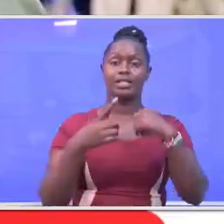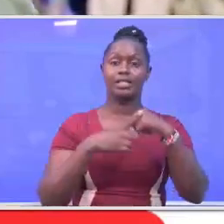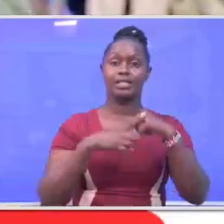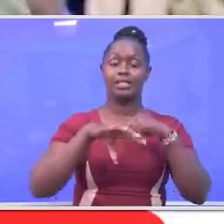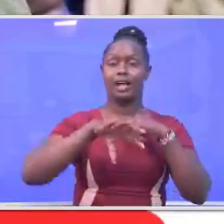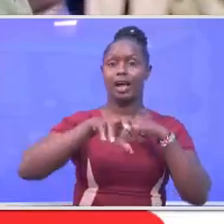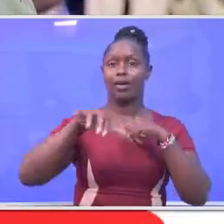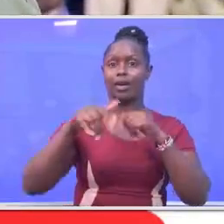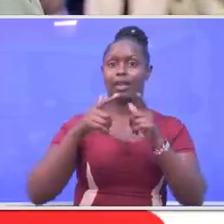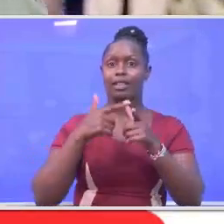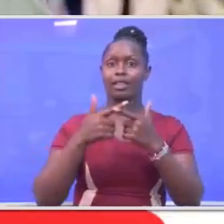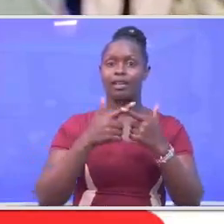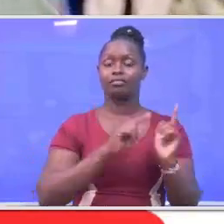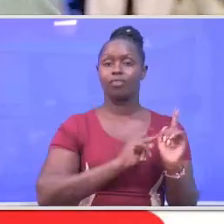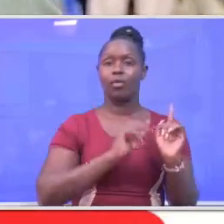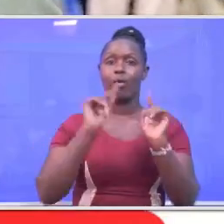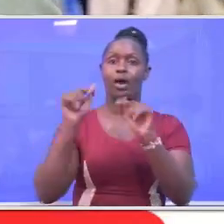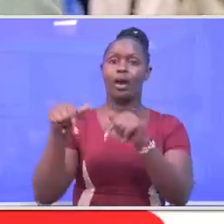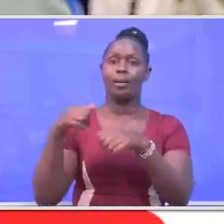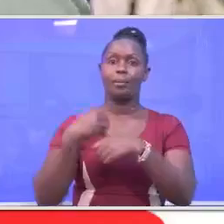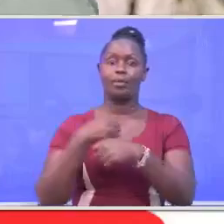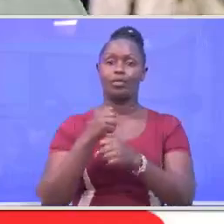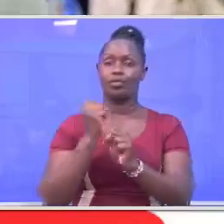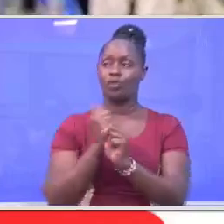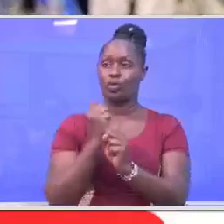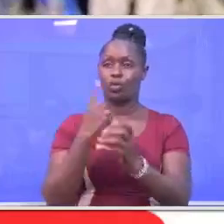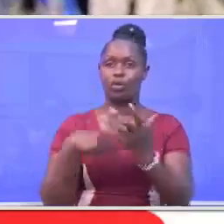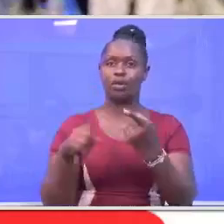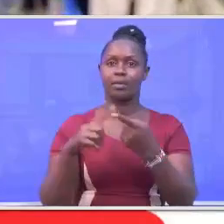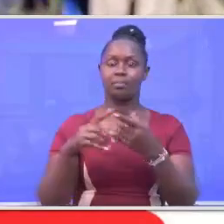hatuja kuja sisi kufanya birthday party.